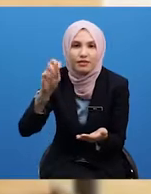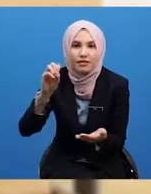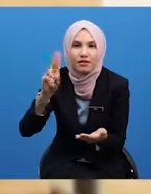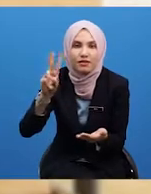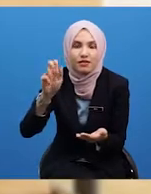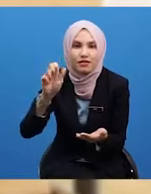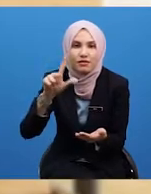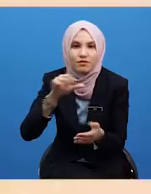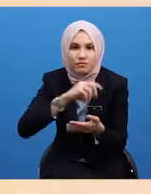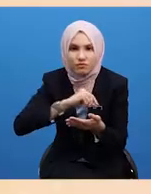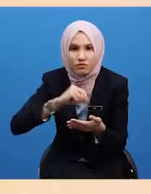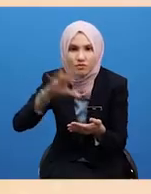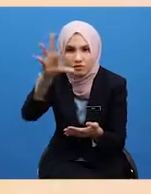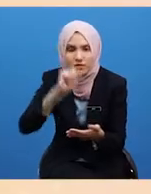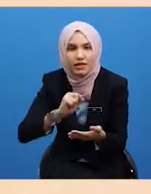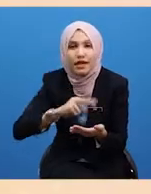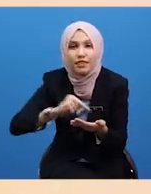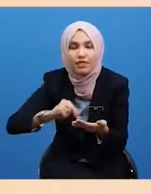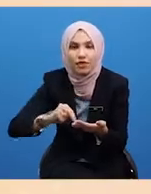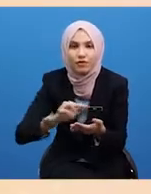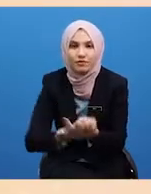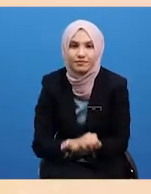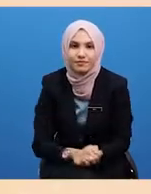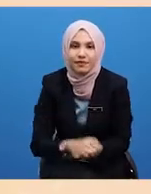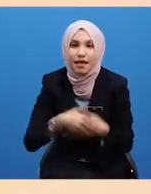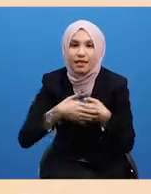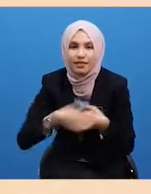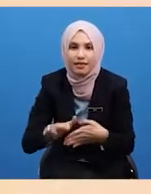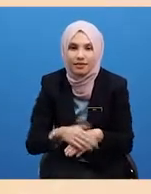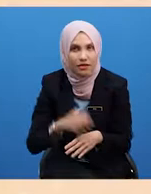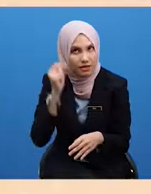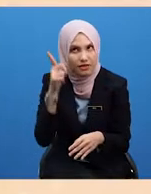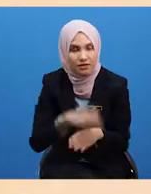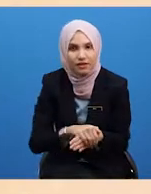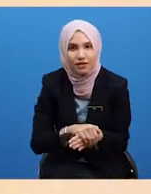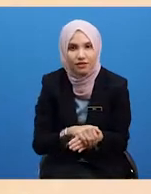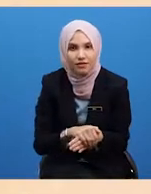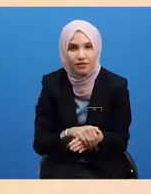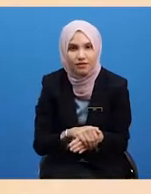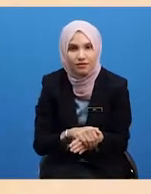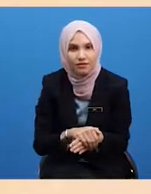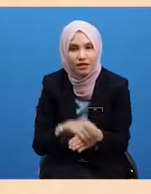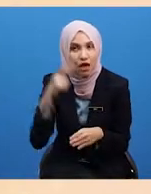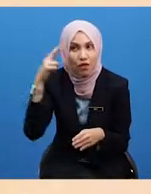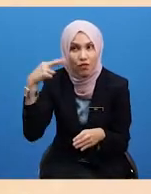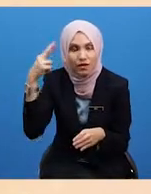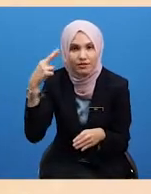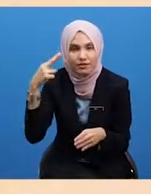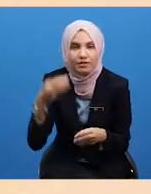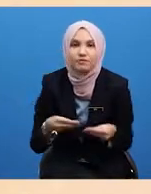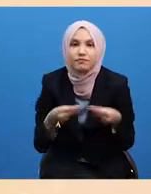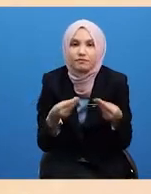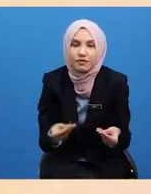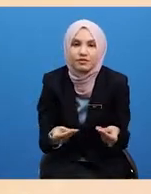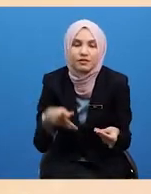Take note of that. The next step is to think about the reasons. We mentioned earlier that